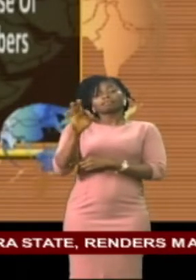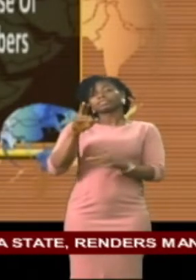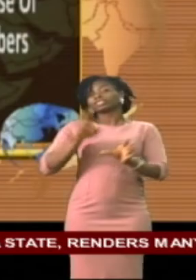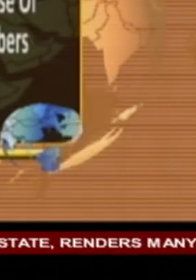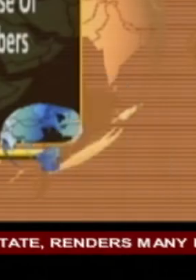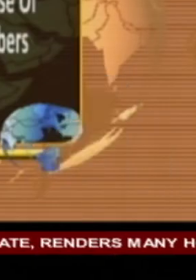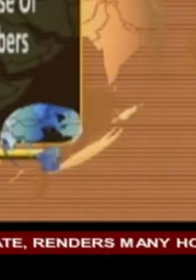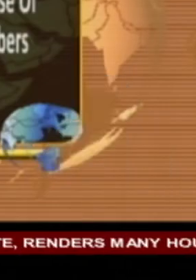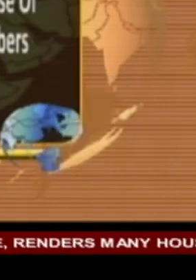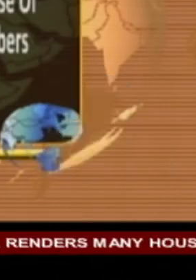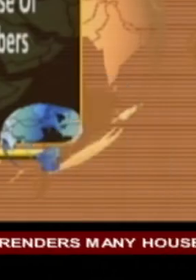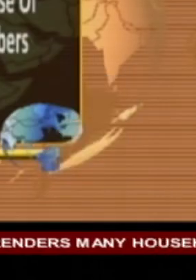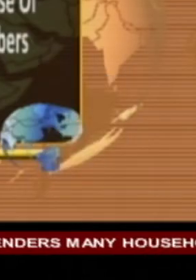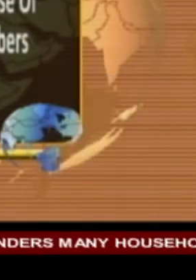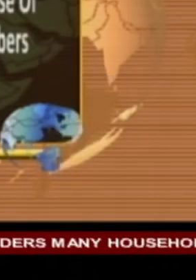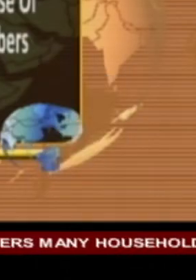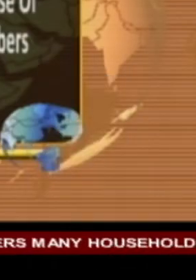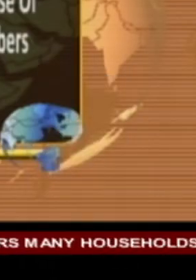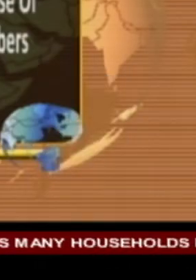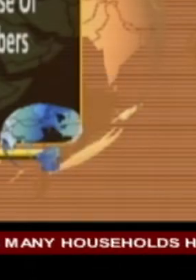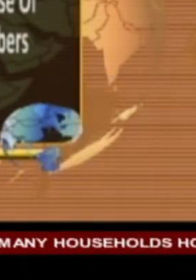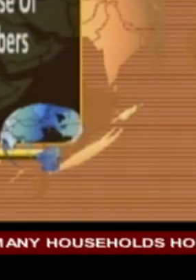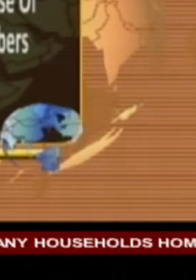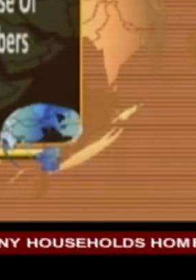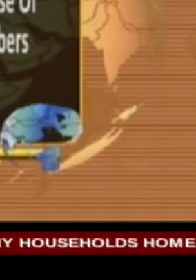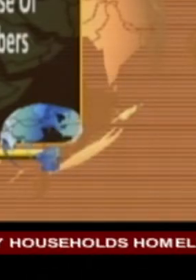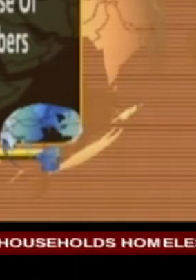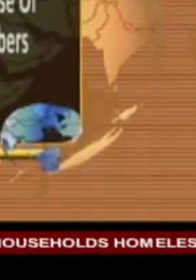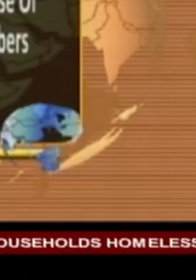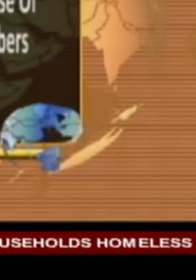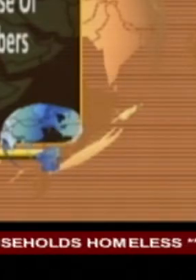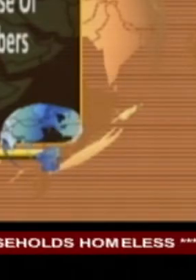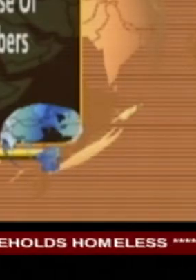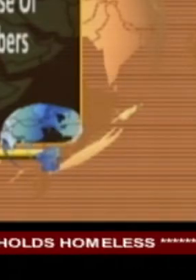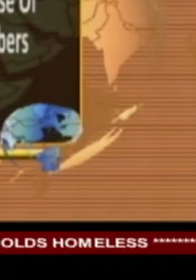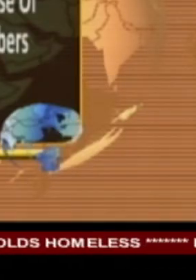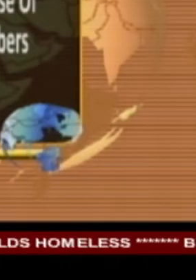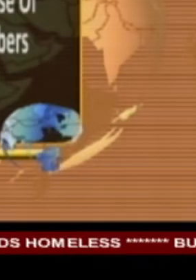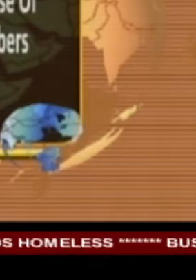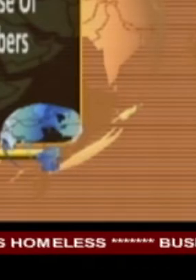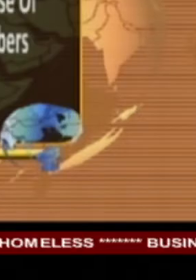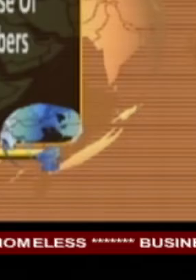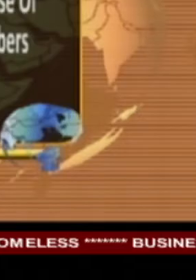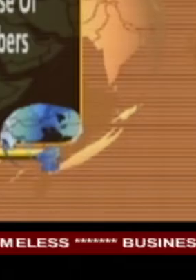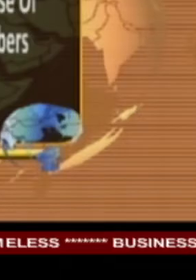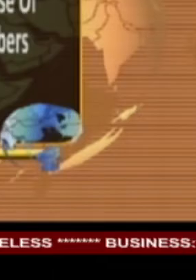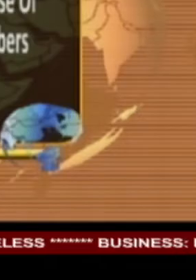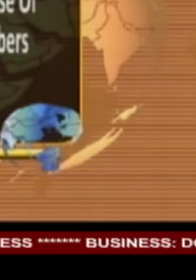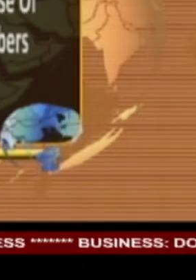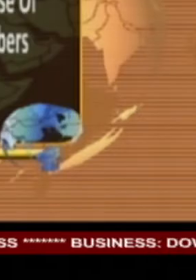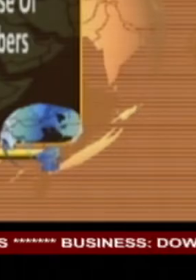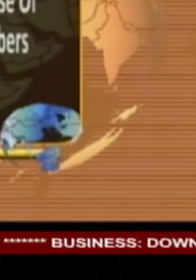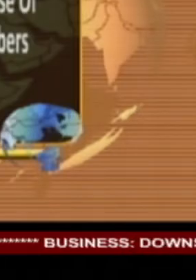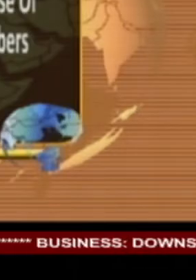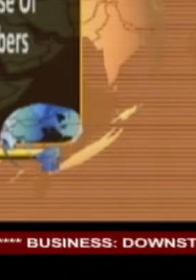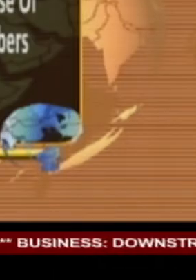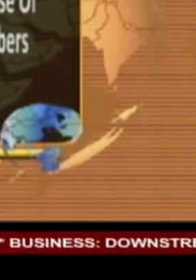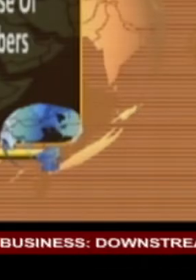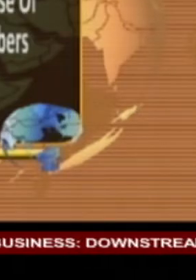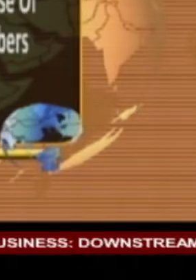and Secretary to the Government of the Federation, Boss Mustafa, who presented the report, said despite the significant number of patients